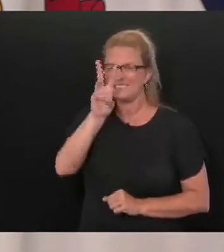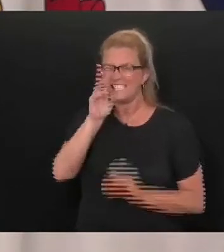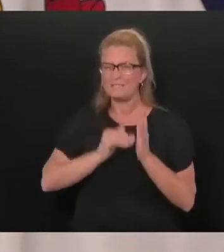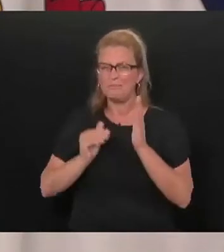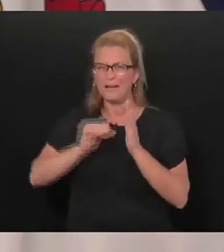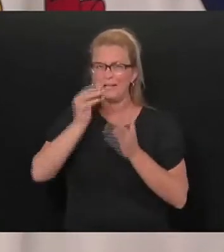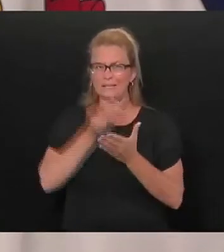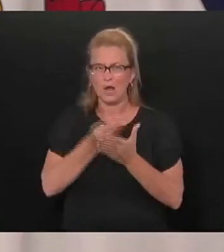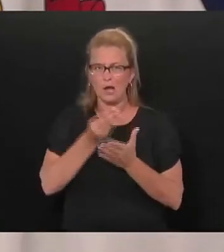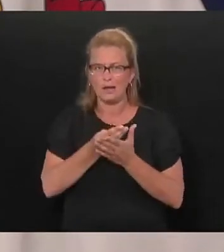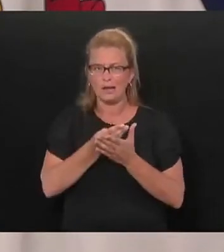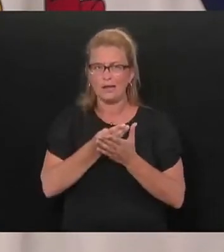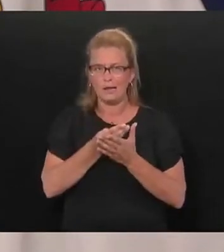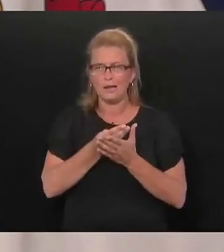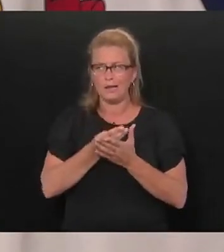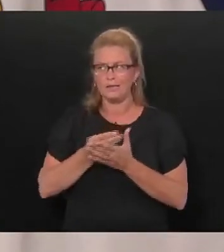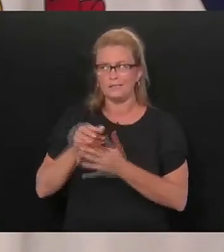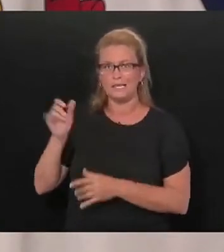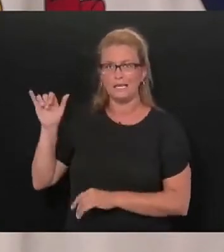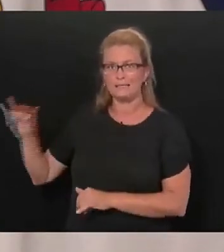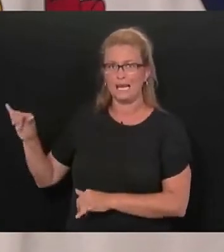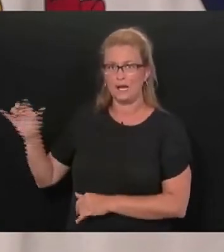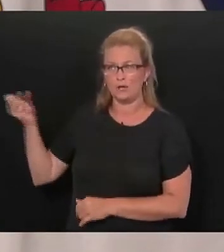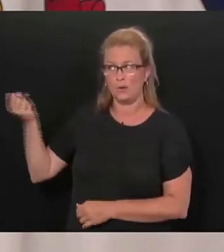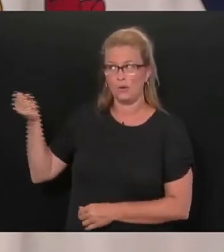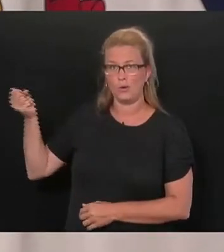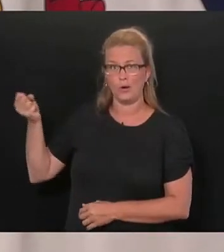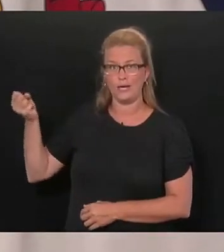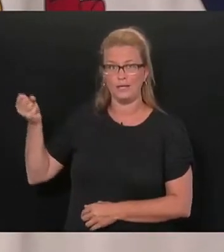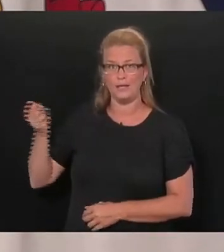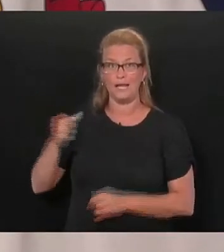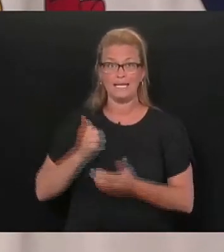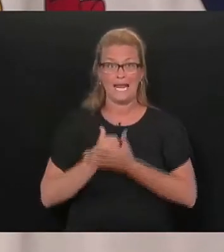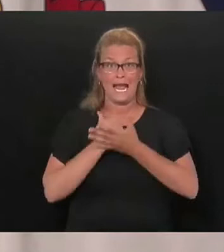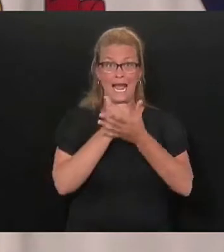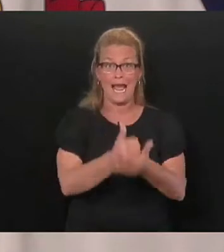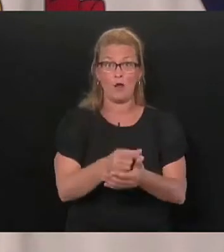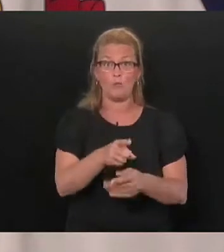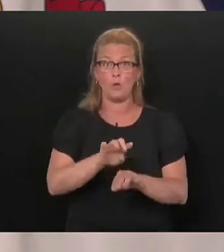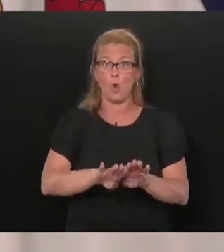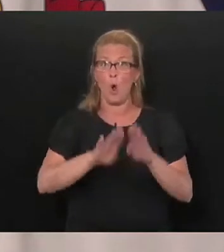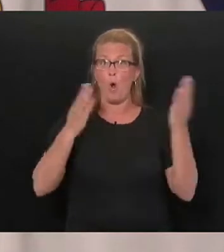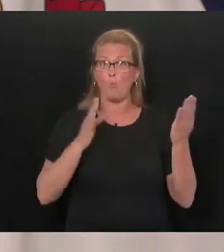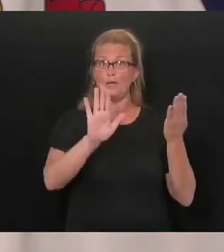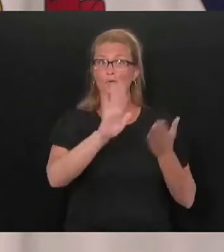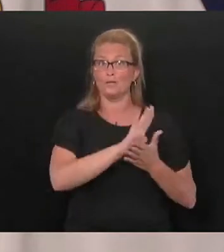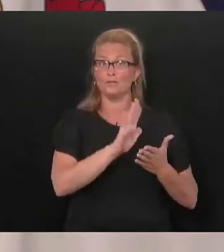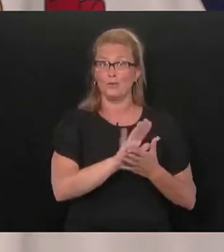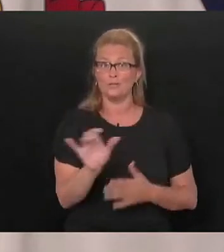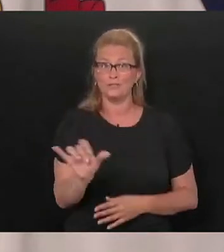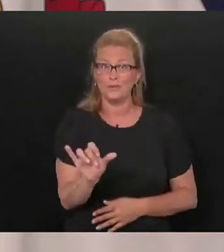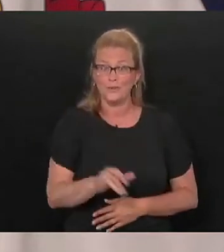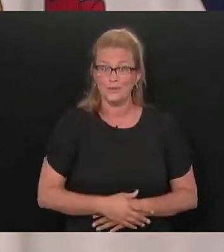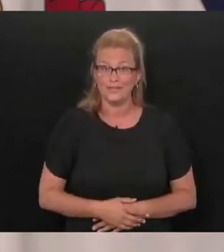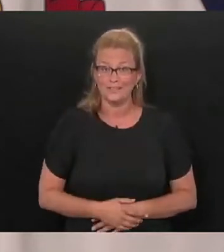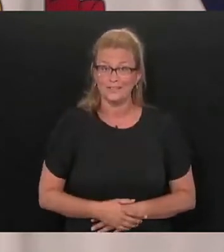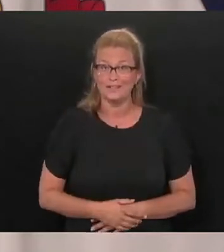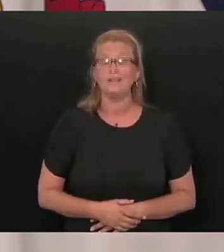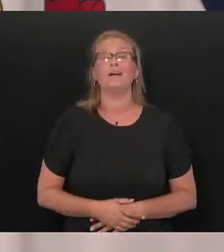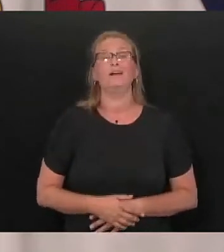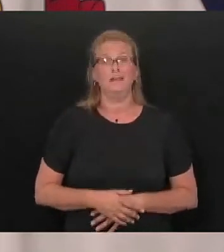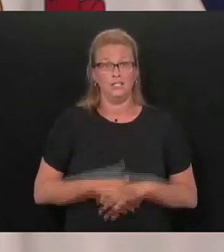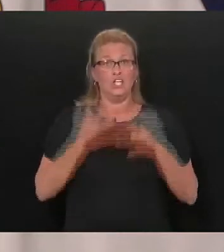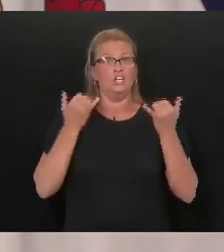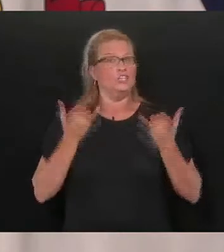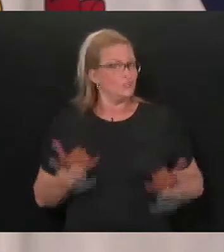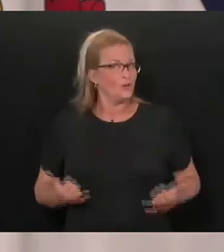sitting there from the standpoint of helping you be better prepared to reopen your schools as well. What we're going to do